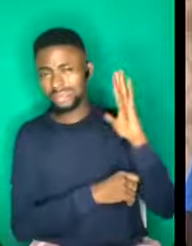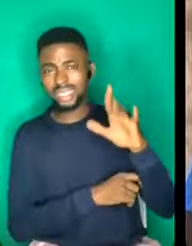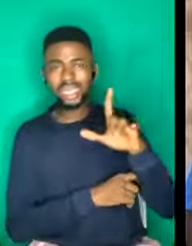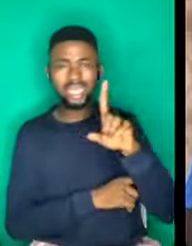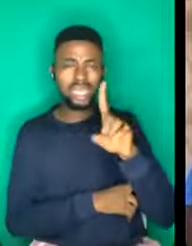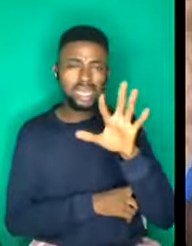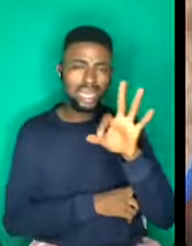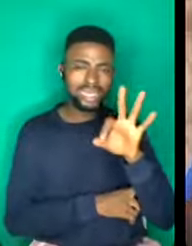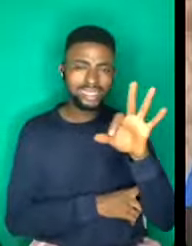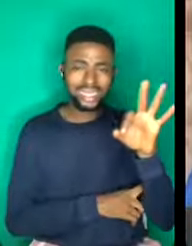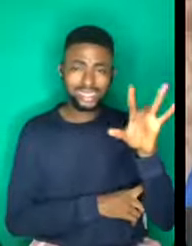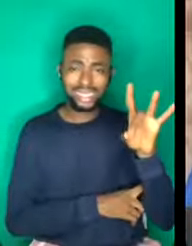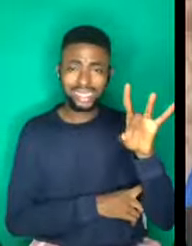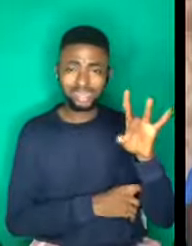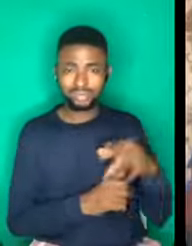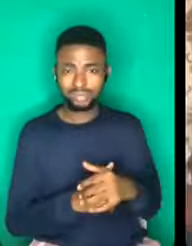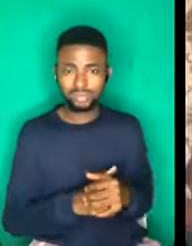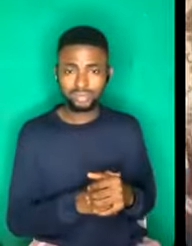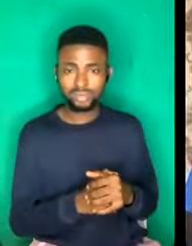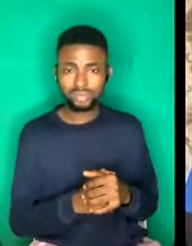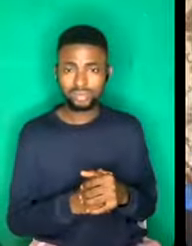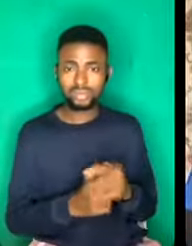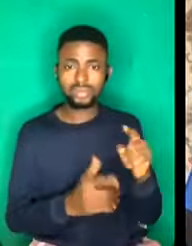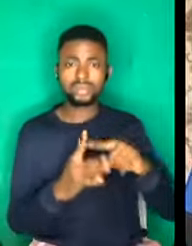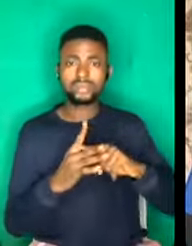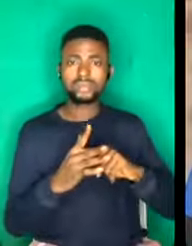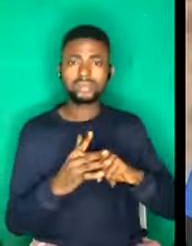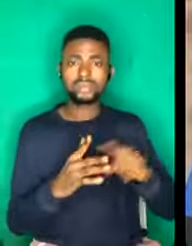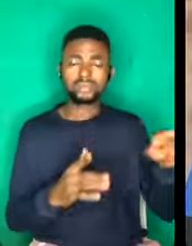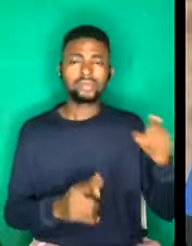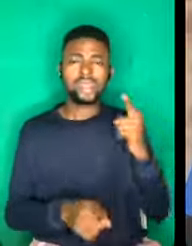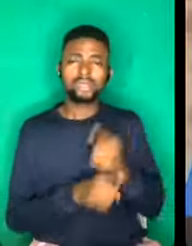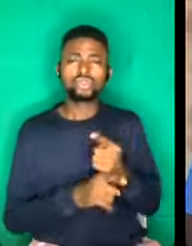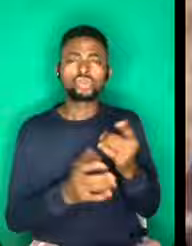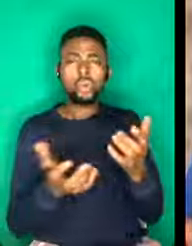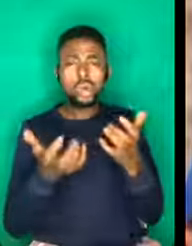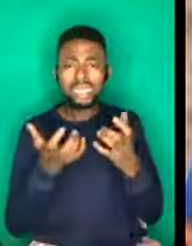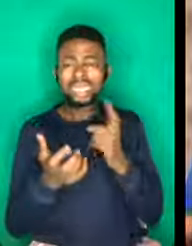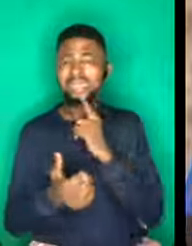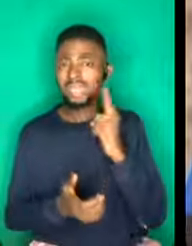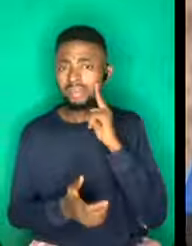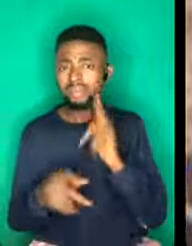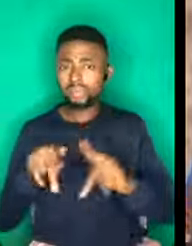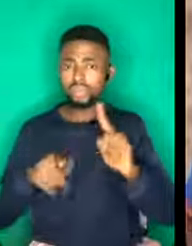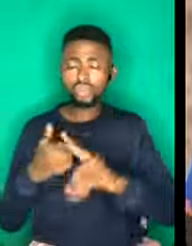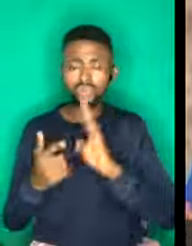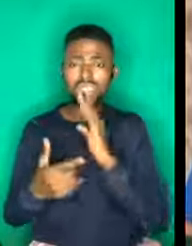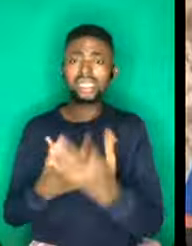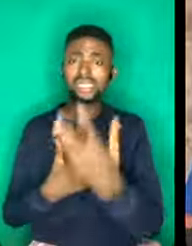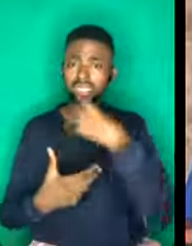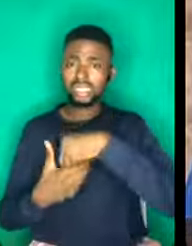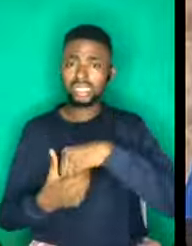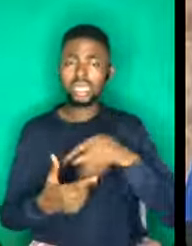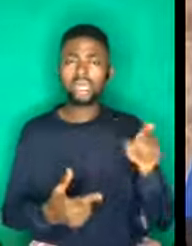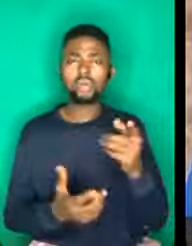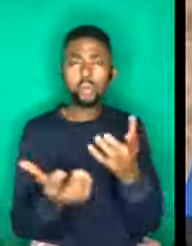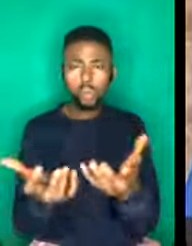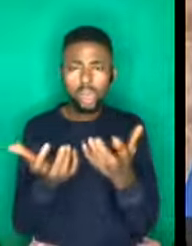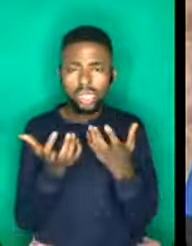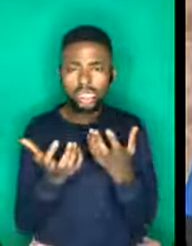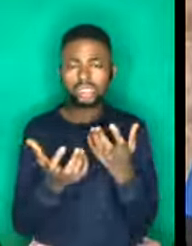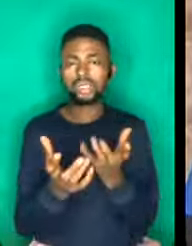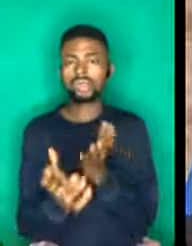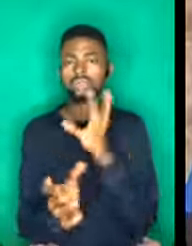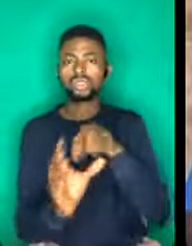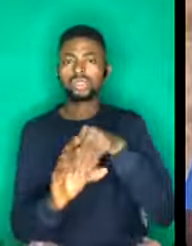1998 or so, thereabouts. I started. So I just wanted them to be included. I want inclusion in the church space.